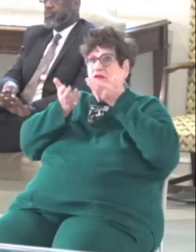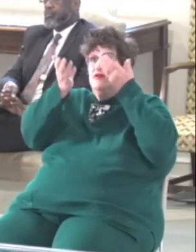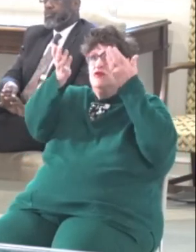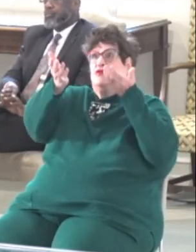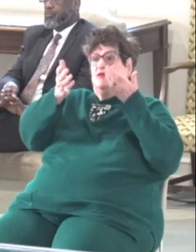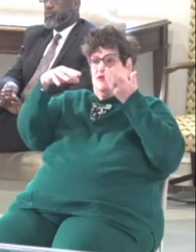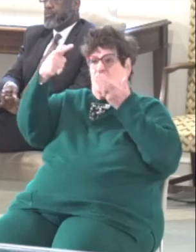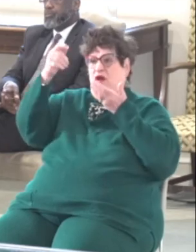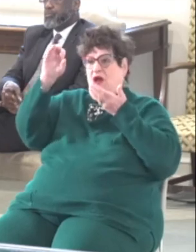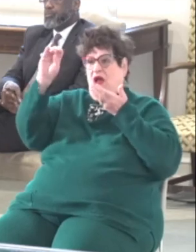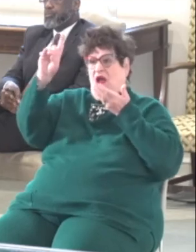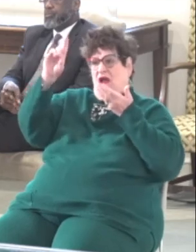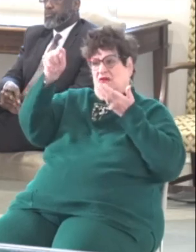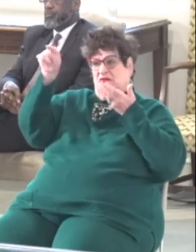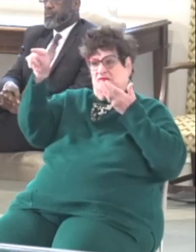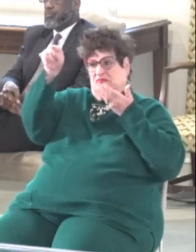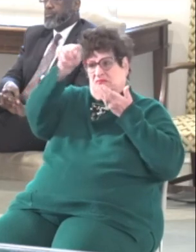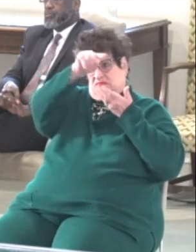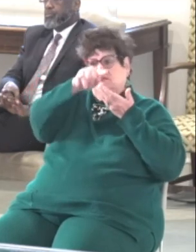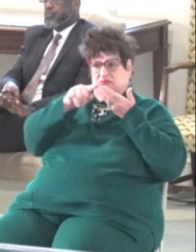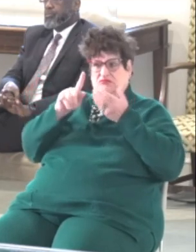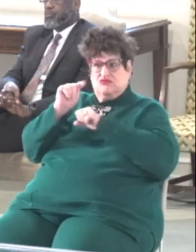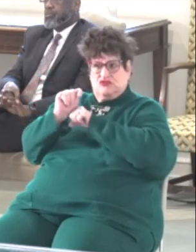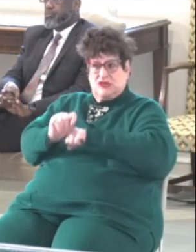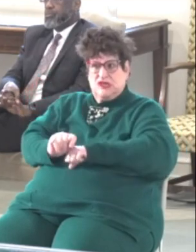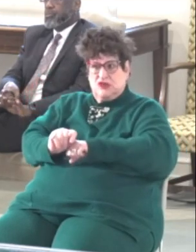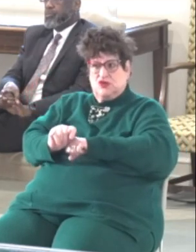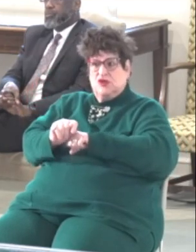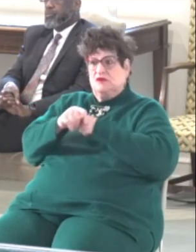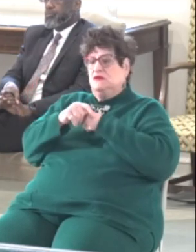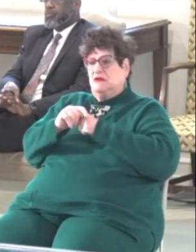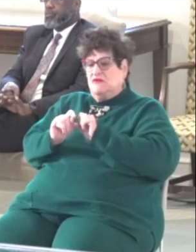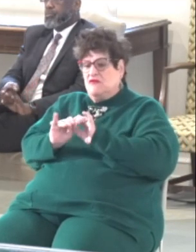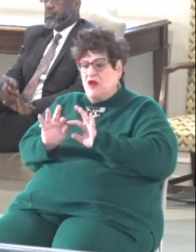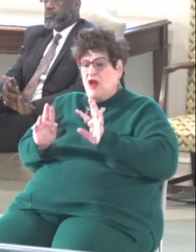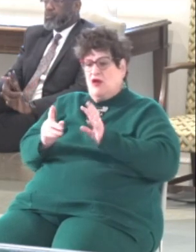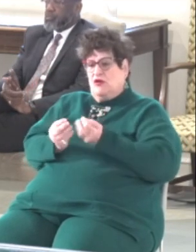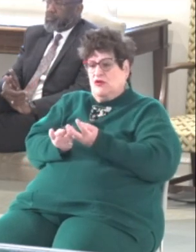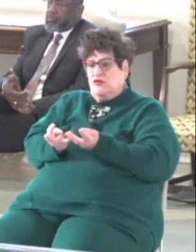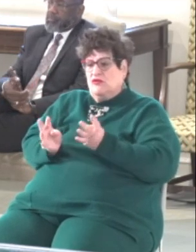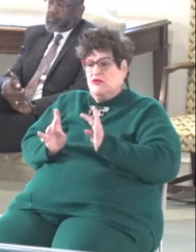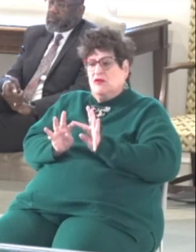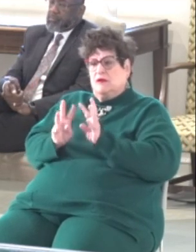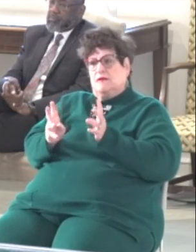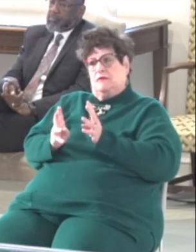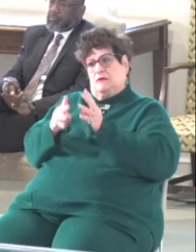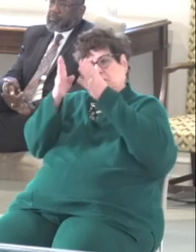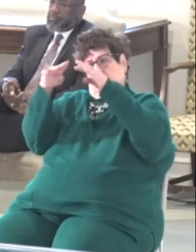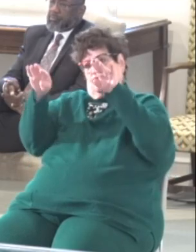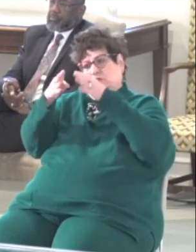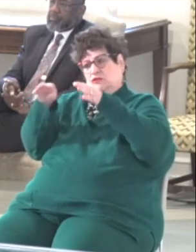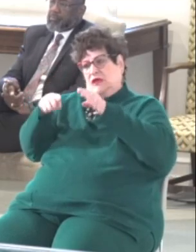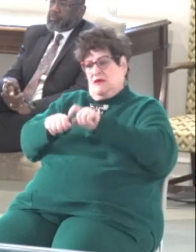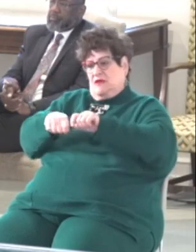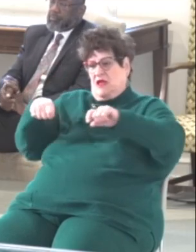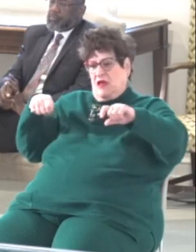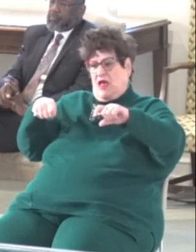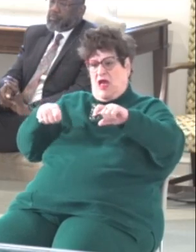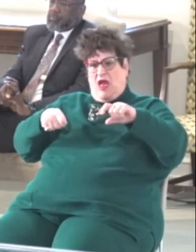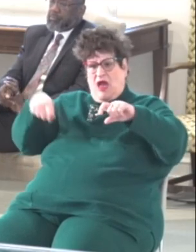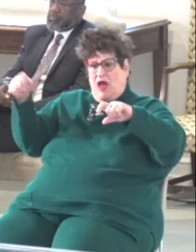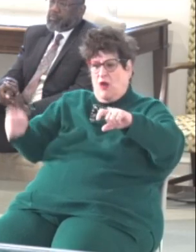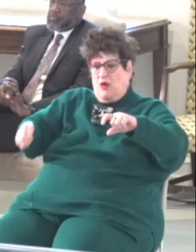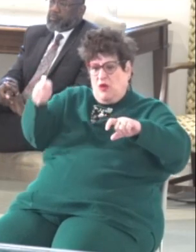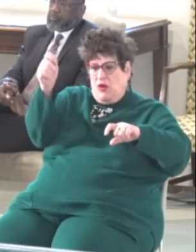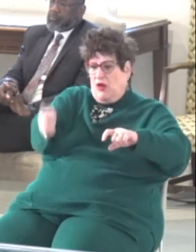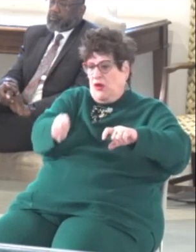part of some traditions. Many used fire and the evergreens to remind them of the bounty of the spring and the